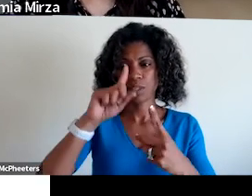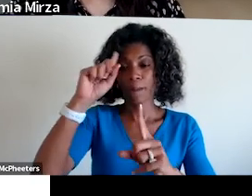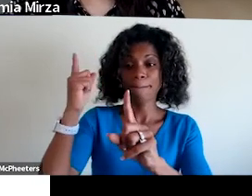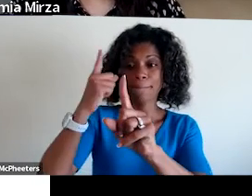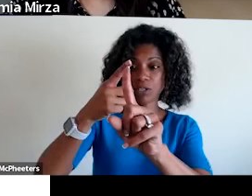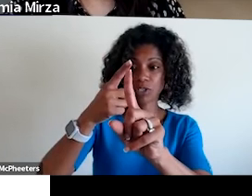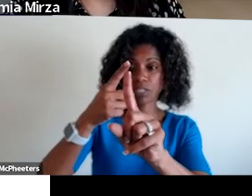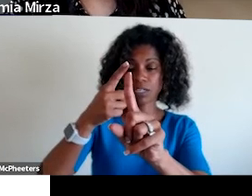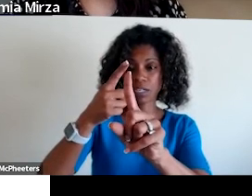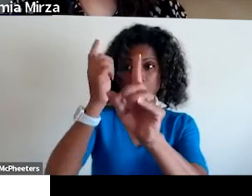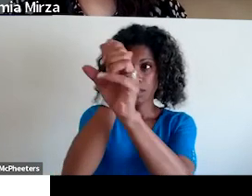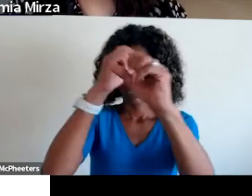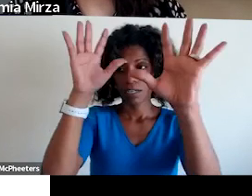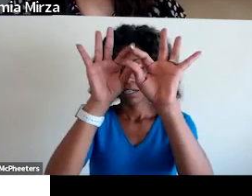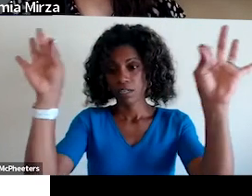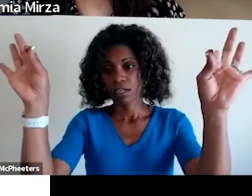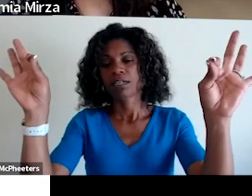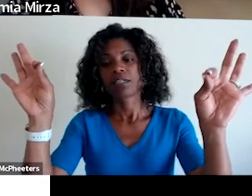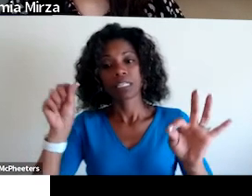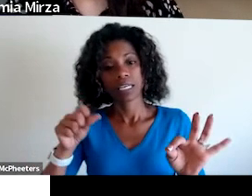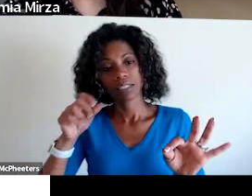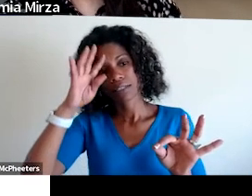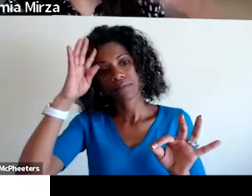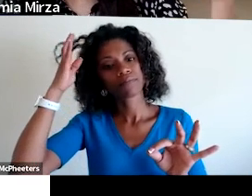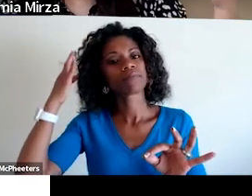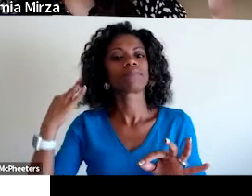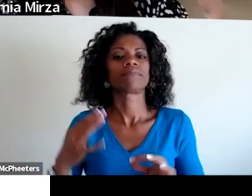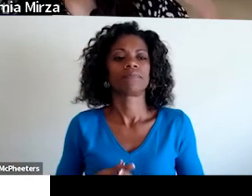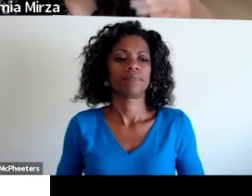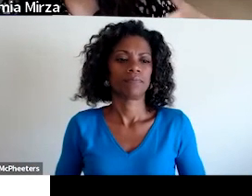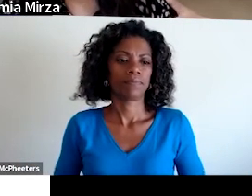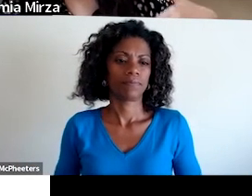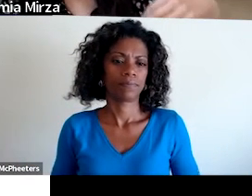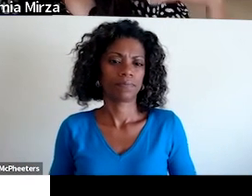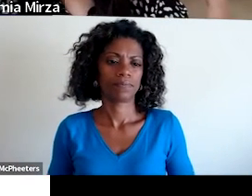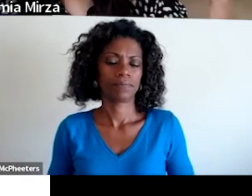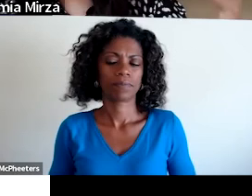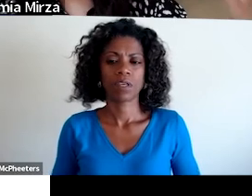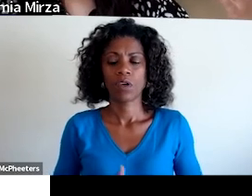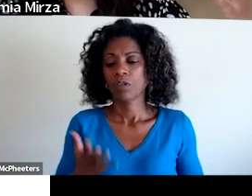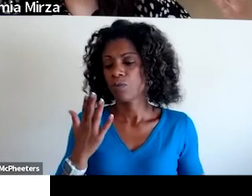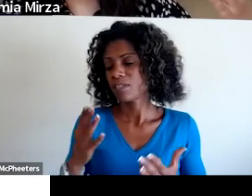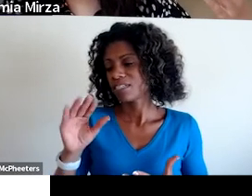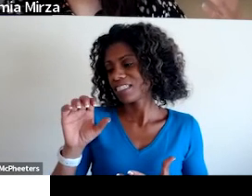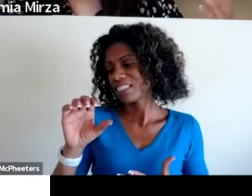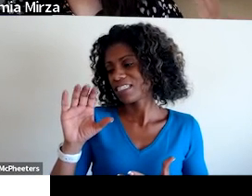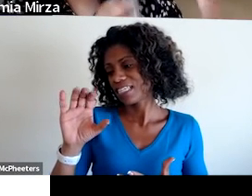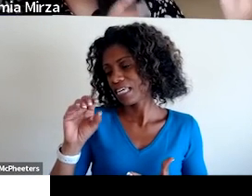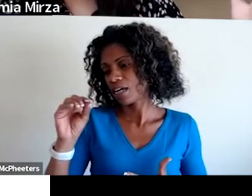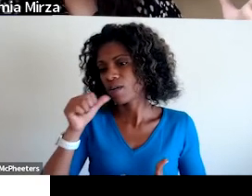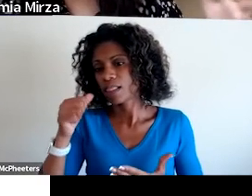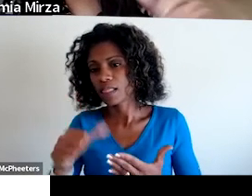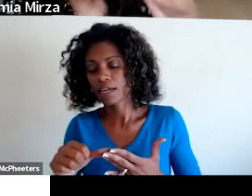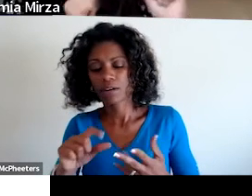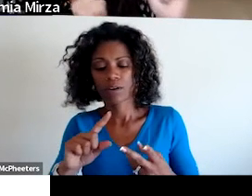As you all really put out those statements in the very beginning, whether it's in the form of a CEO letter, whether it's in the form of a